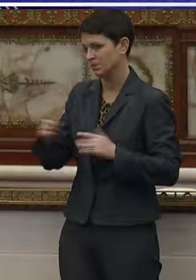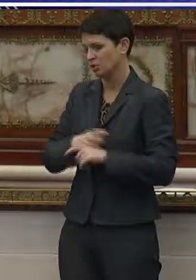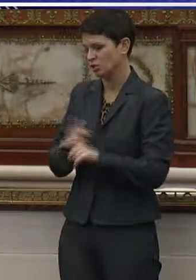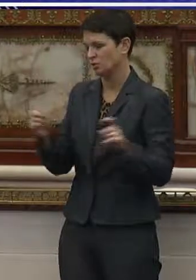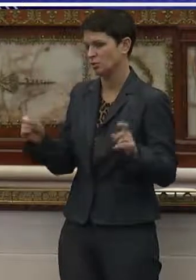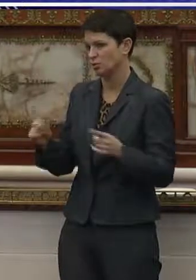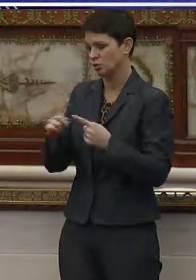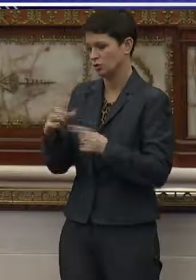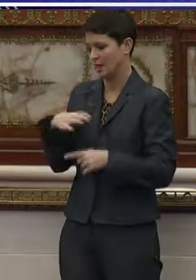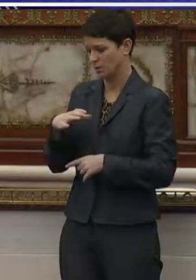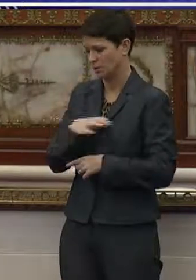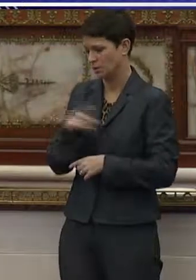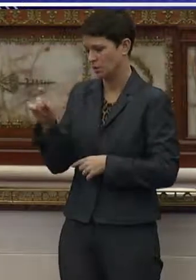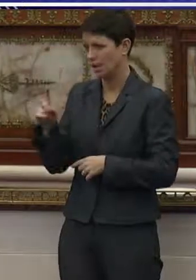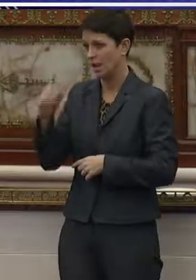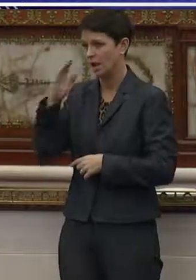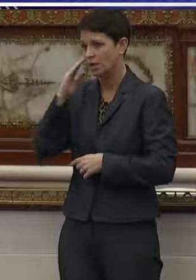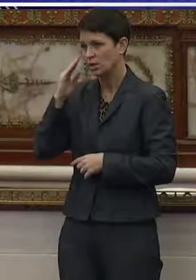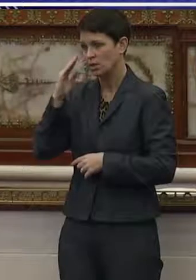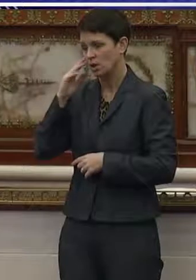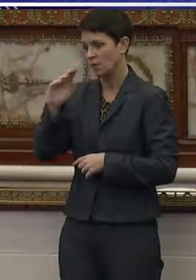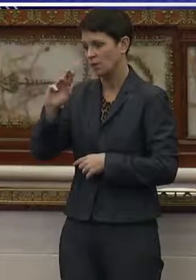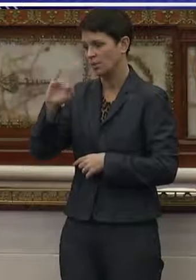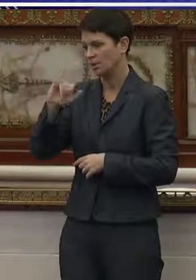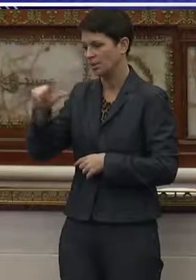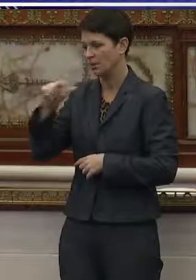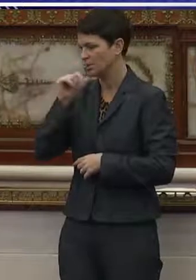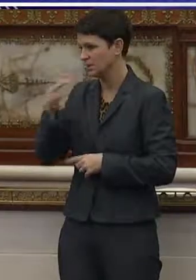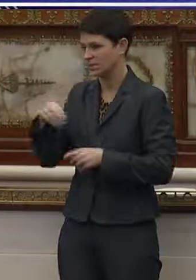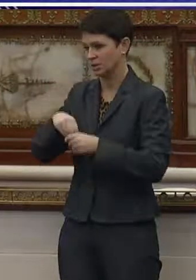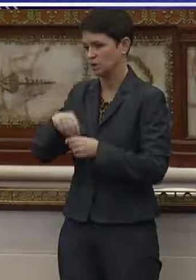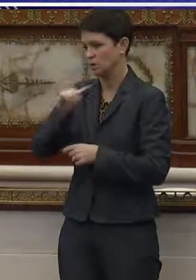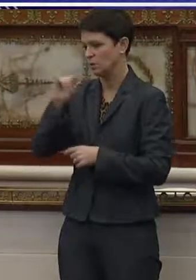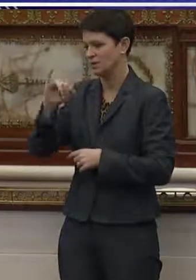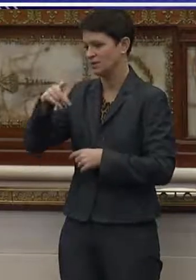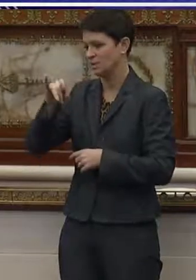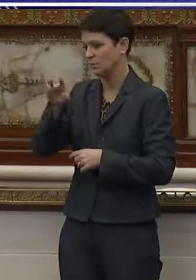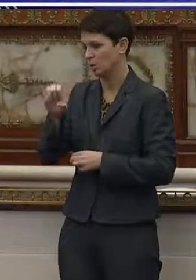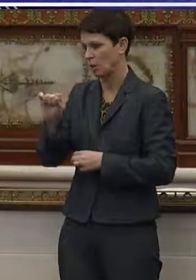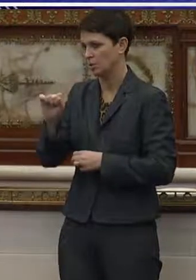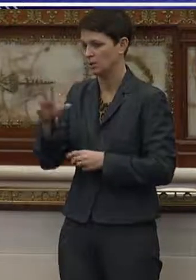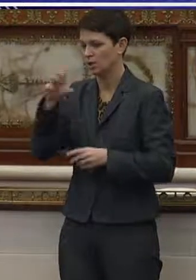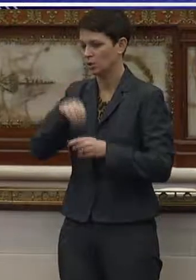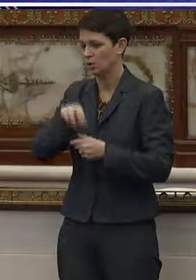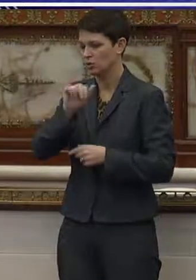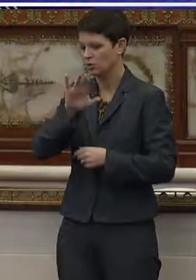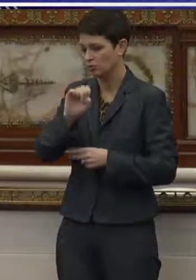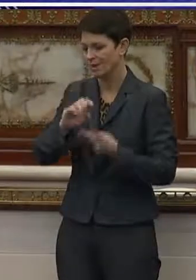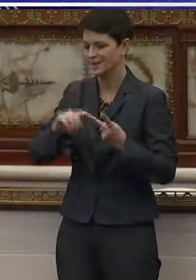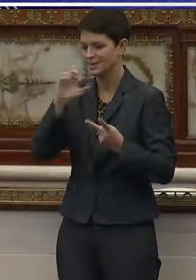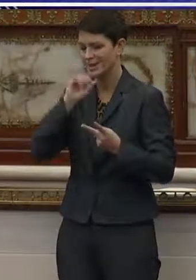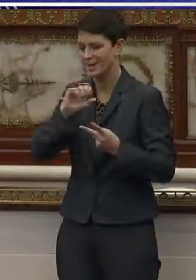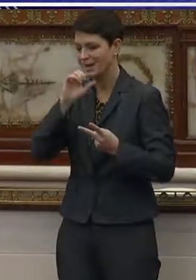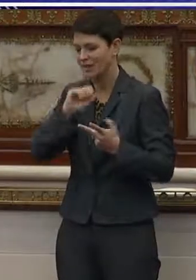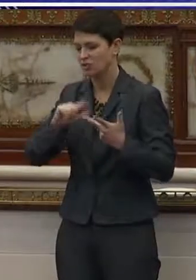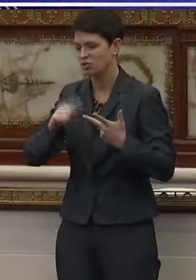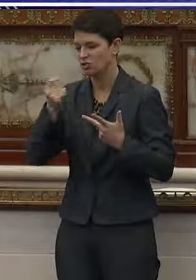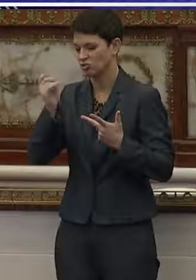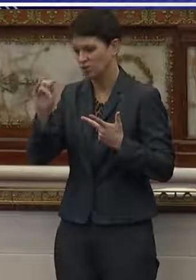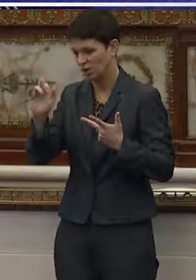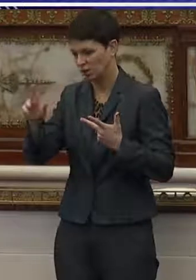distribution to council? I know the bill does not cover zip codes. It just covers race, age,